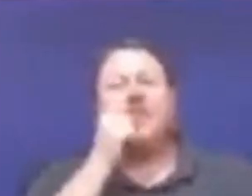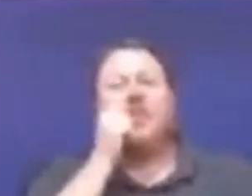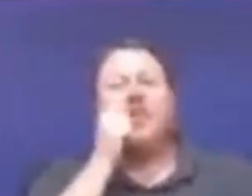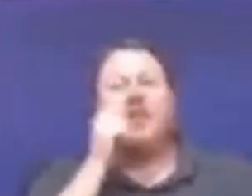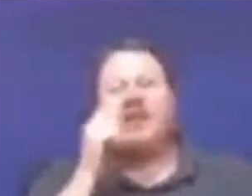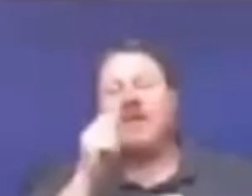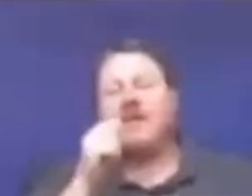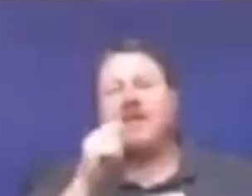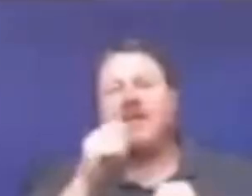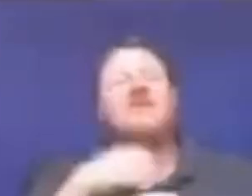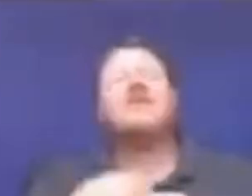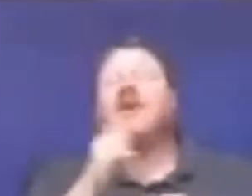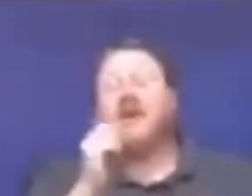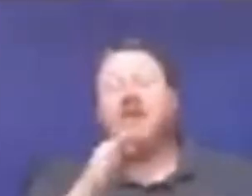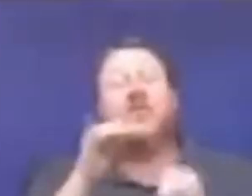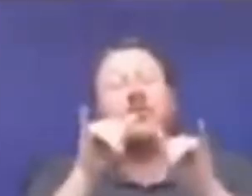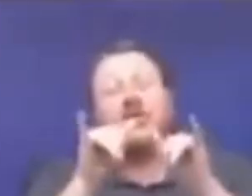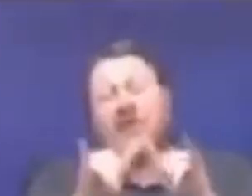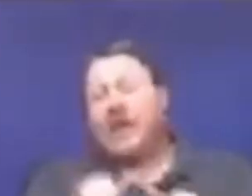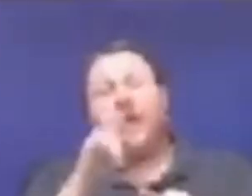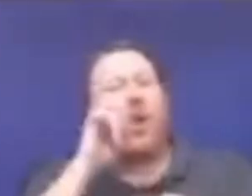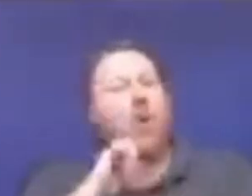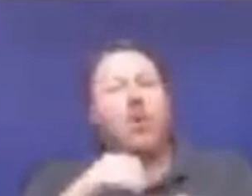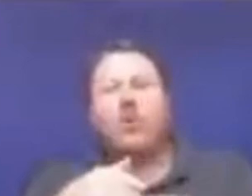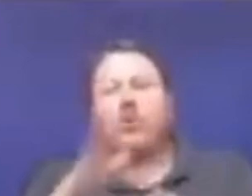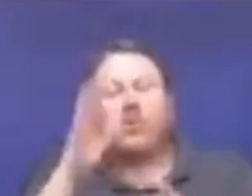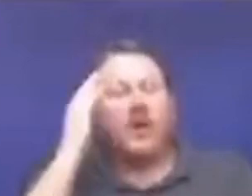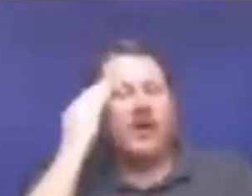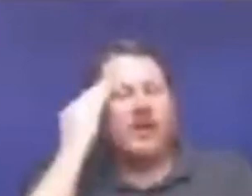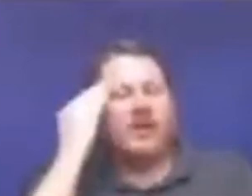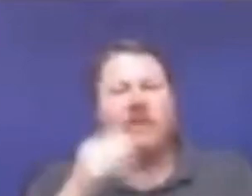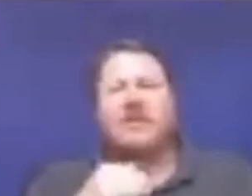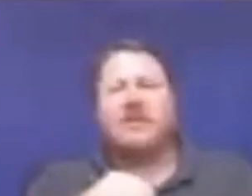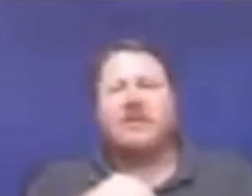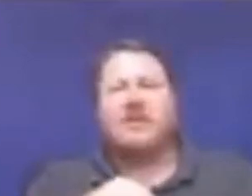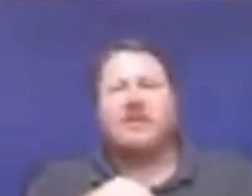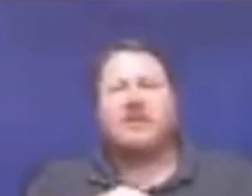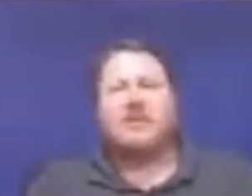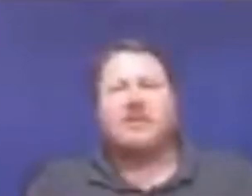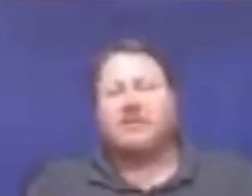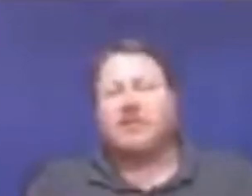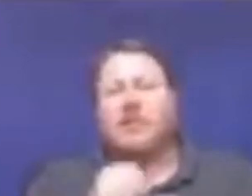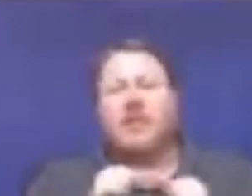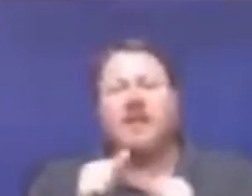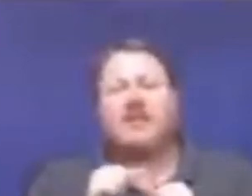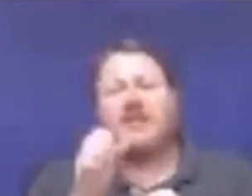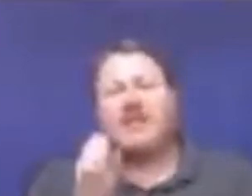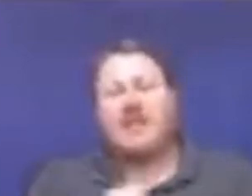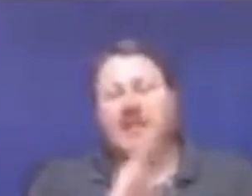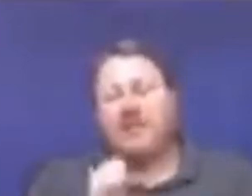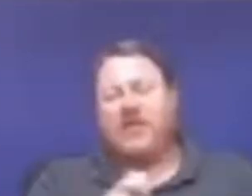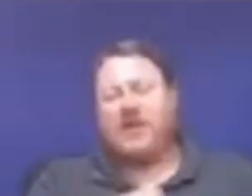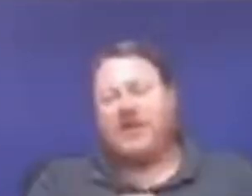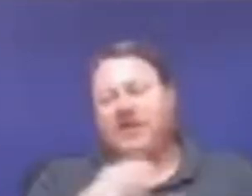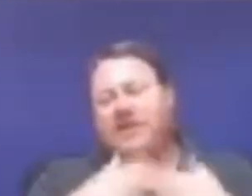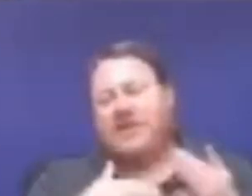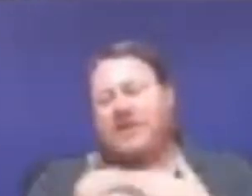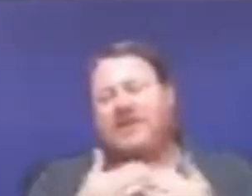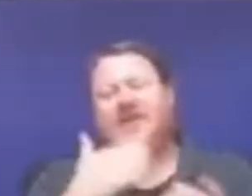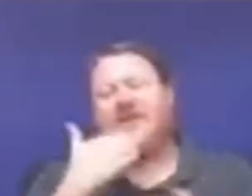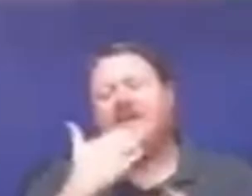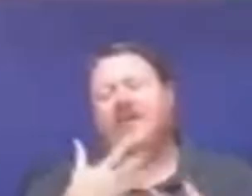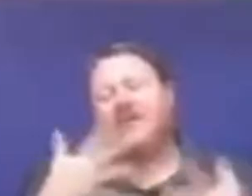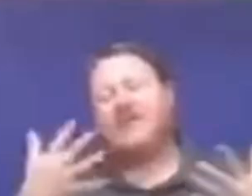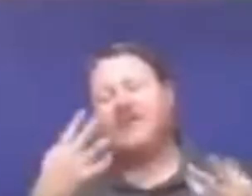your problem. I'm moving forward. We have a better South Africa that we have to build. Thank you very much, Honorable